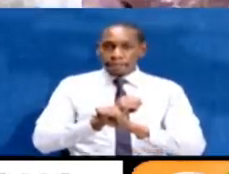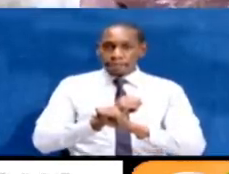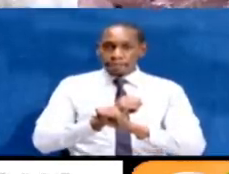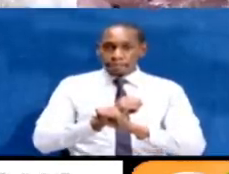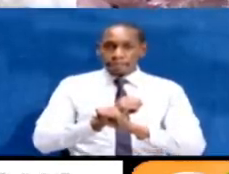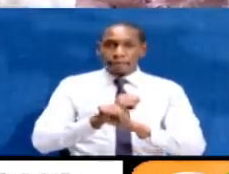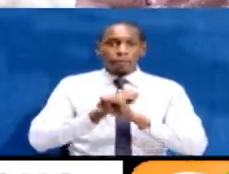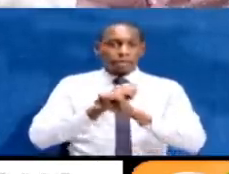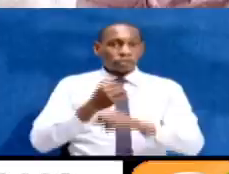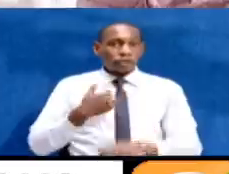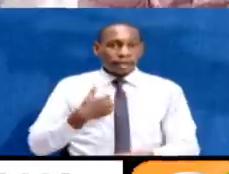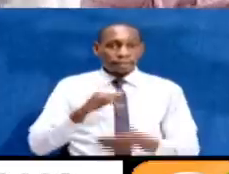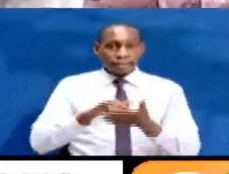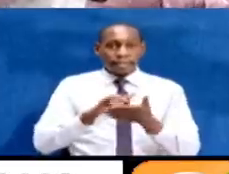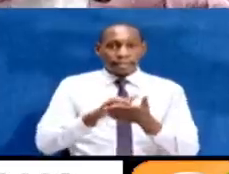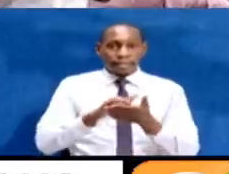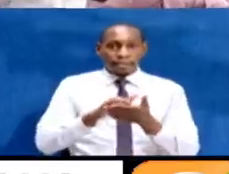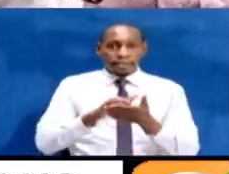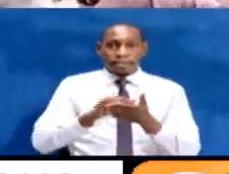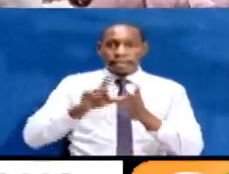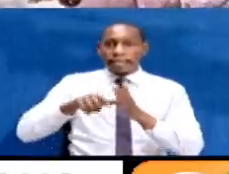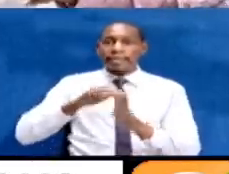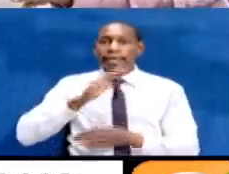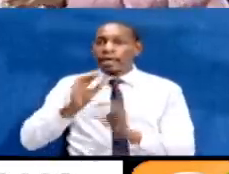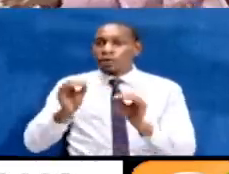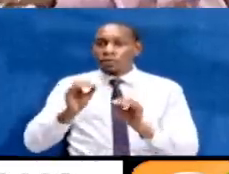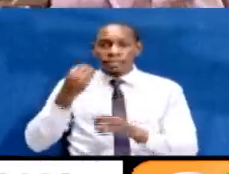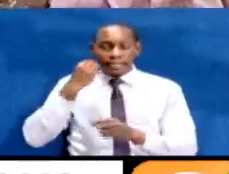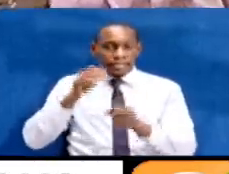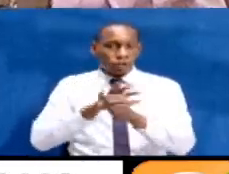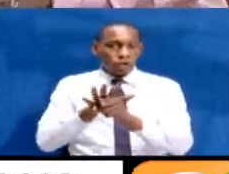but 100% protection of not ending up dying from